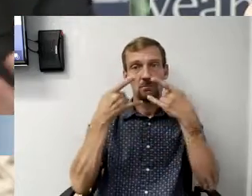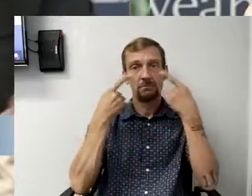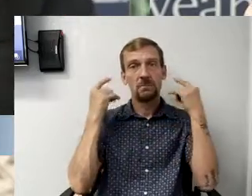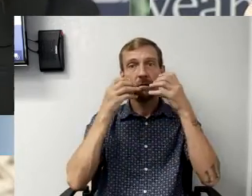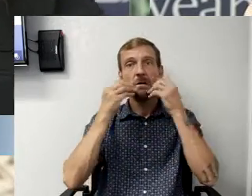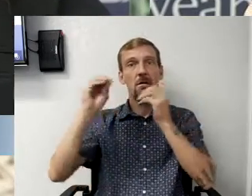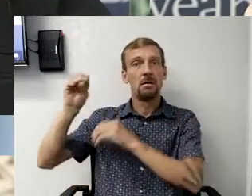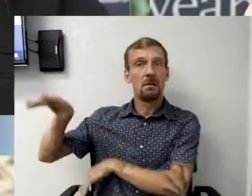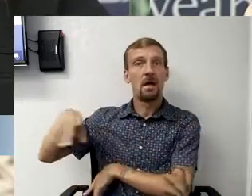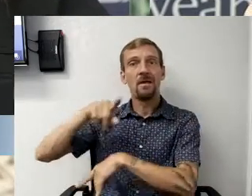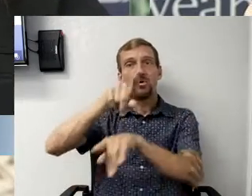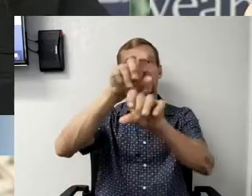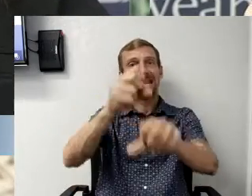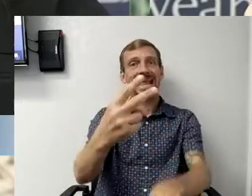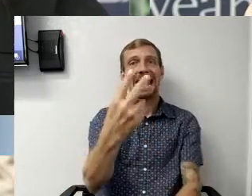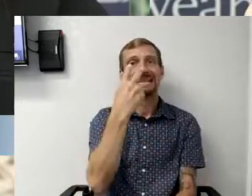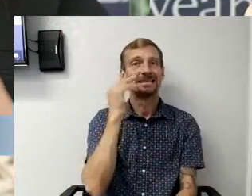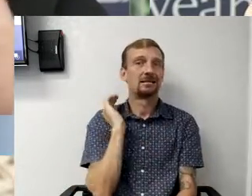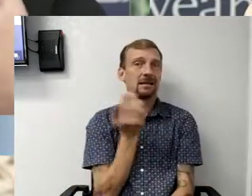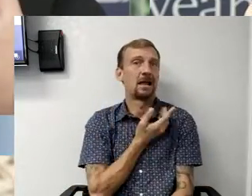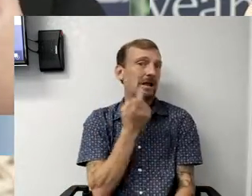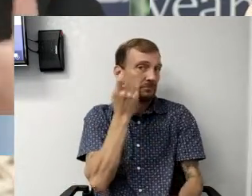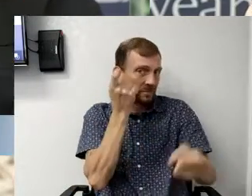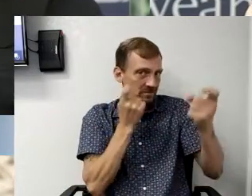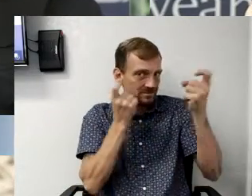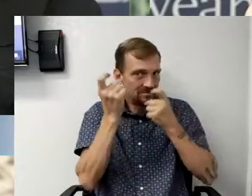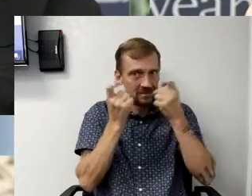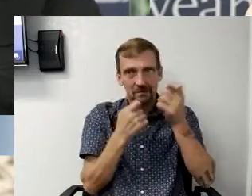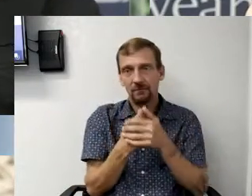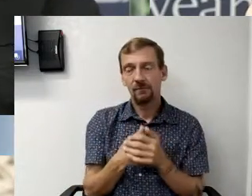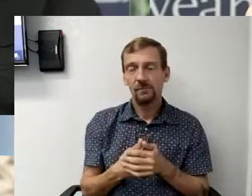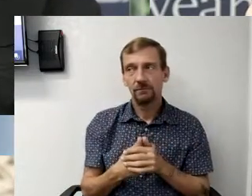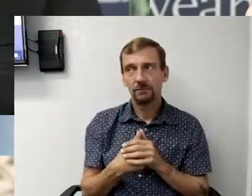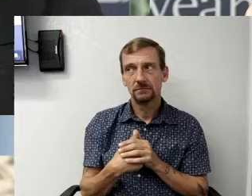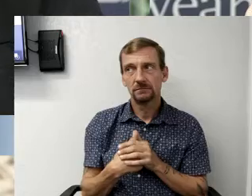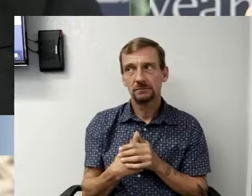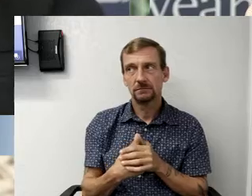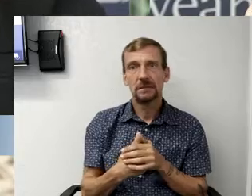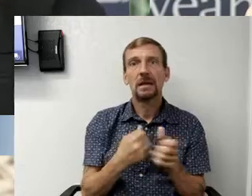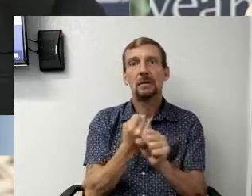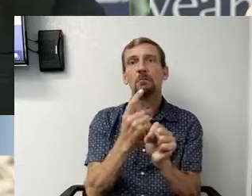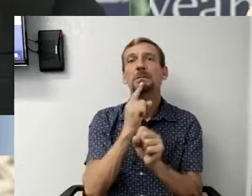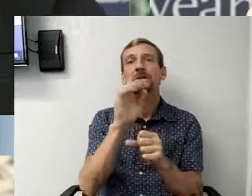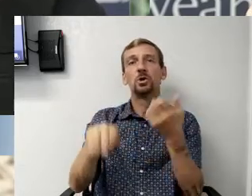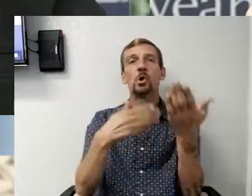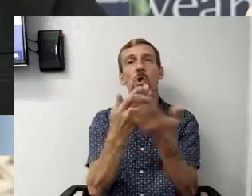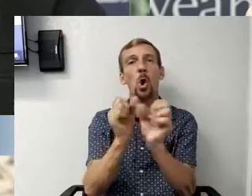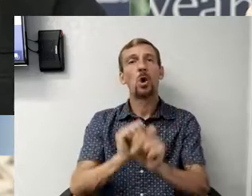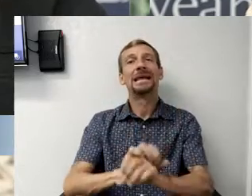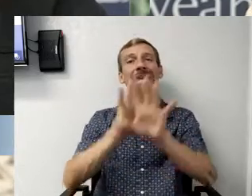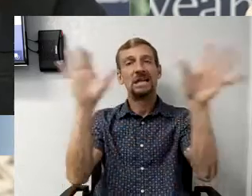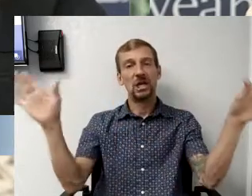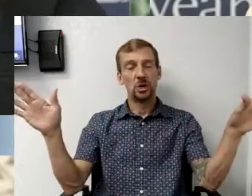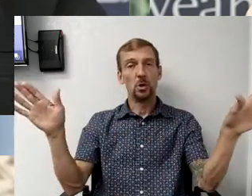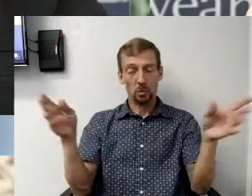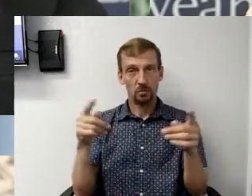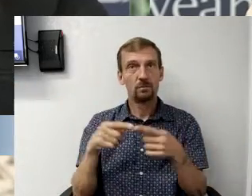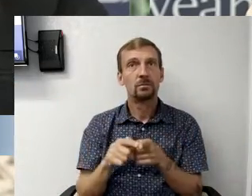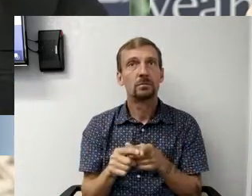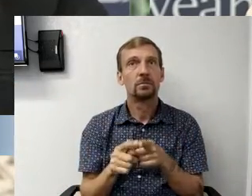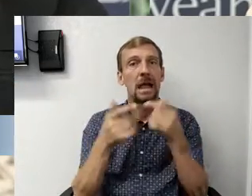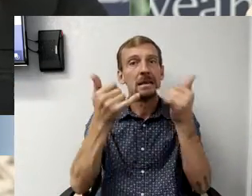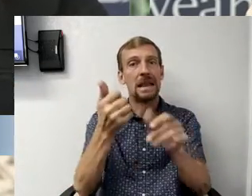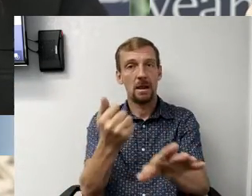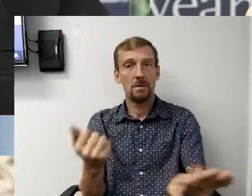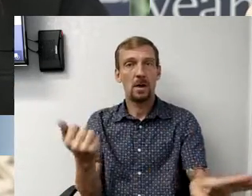can make sure that people can see our expressions and everything can come across clearly. Right. And I'm going to go back to the